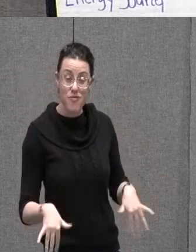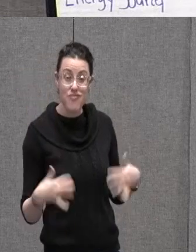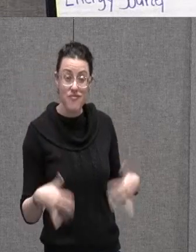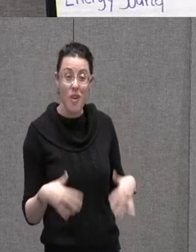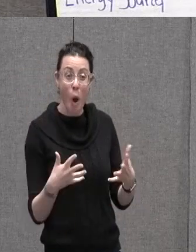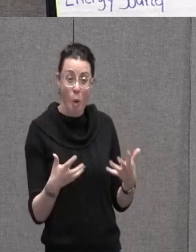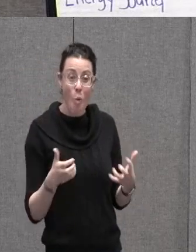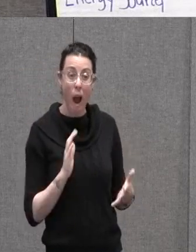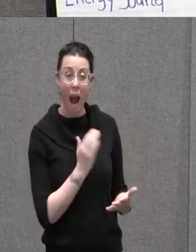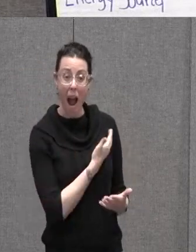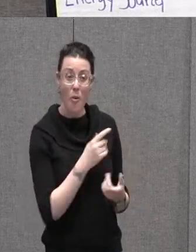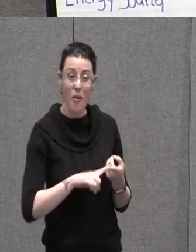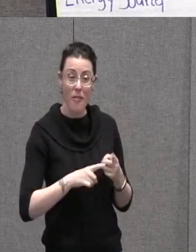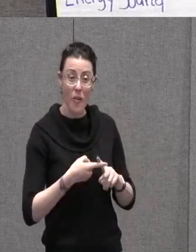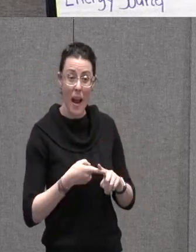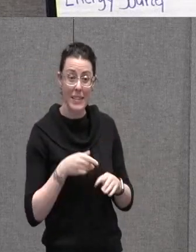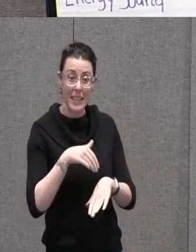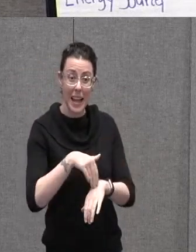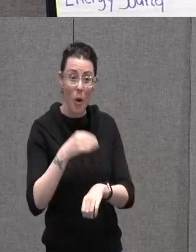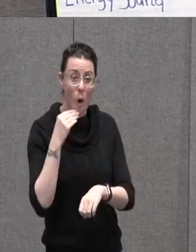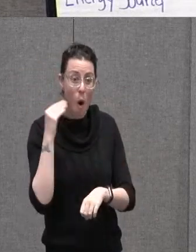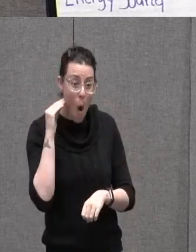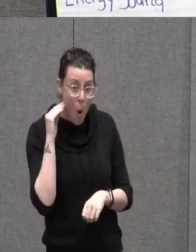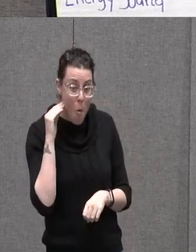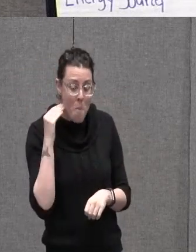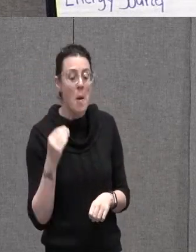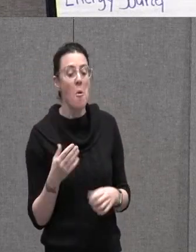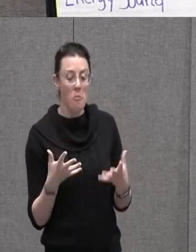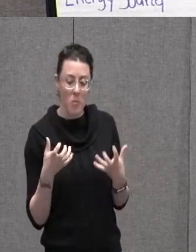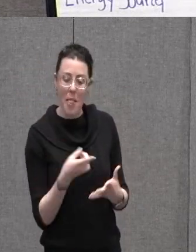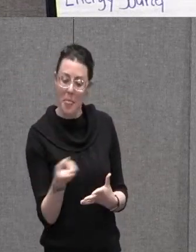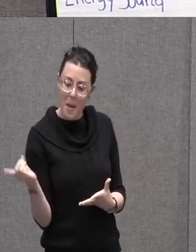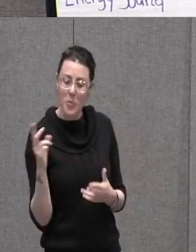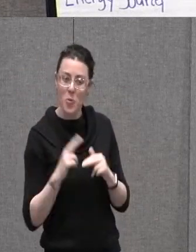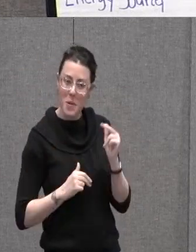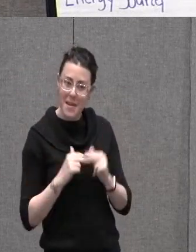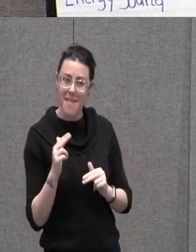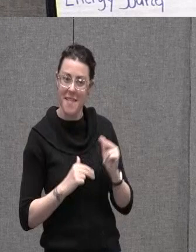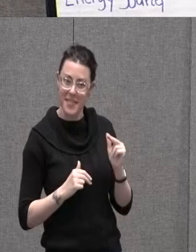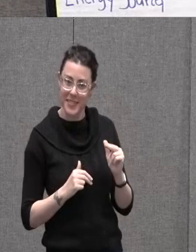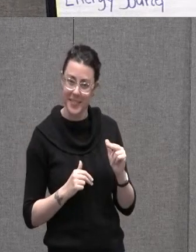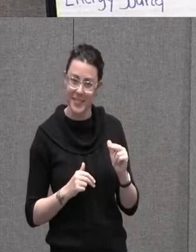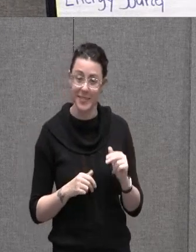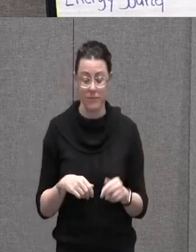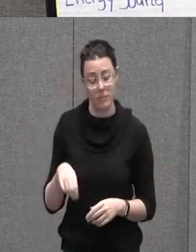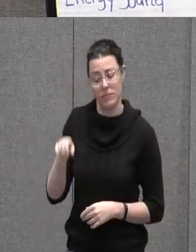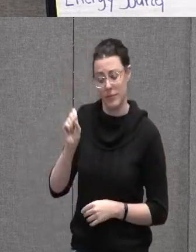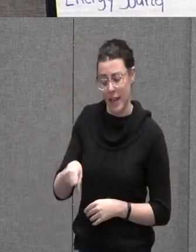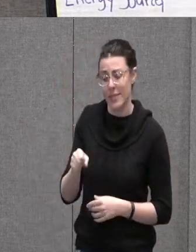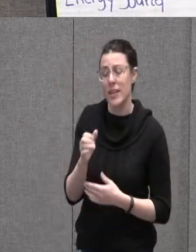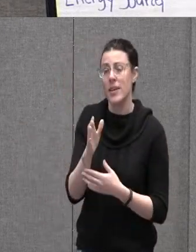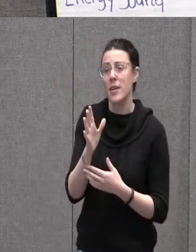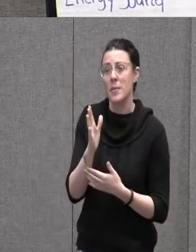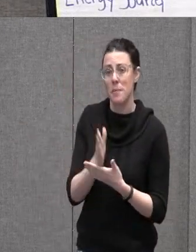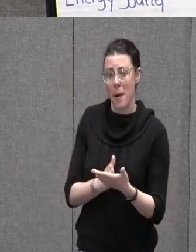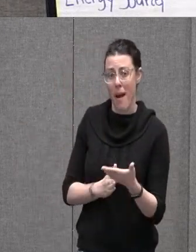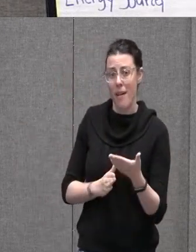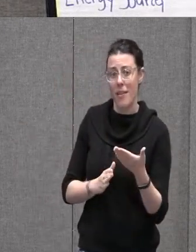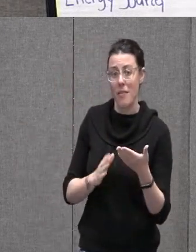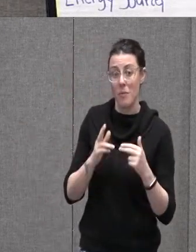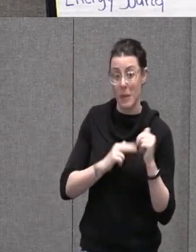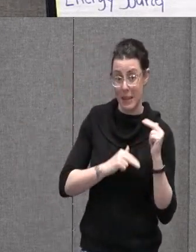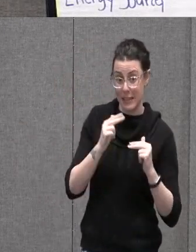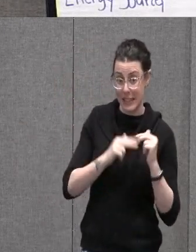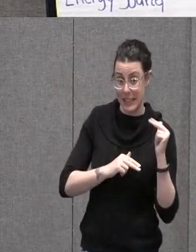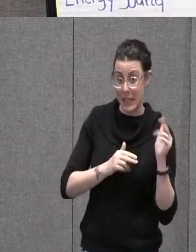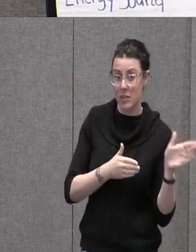at home to build something. So part of building Very is cool. planning. Yeah, And planning sometimes takes a